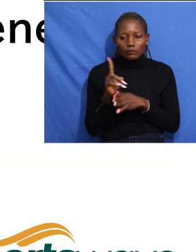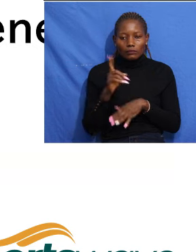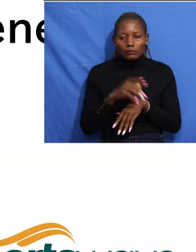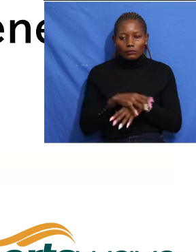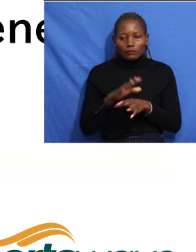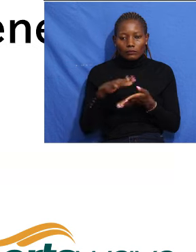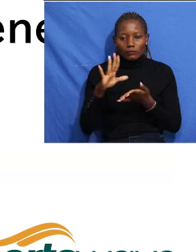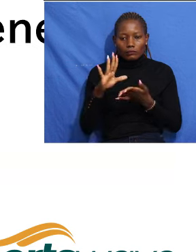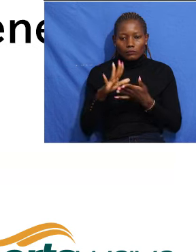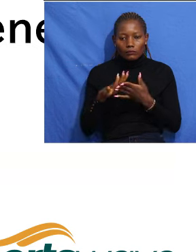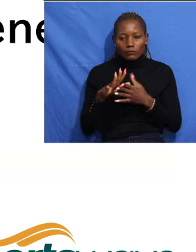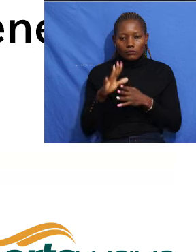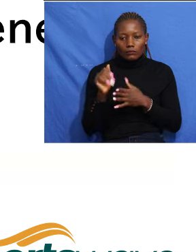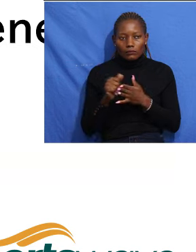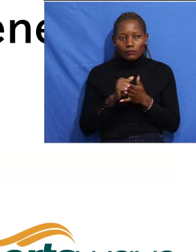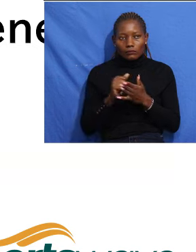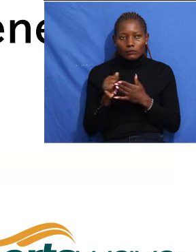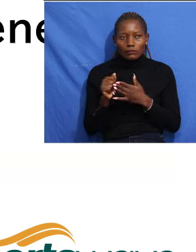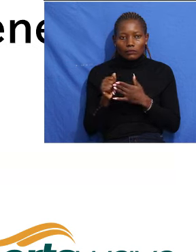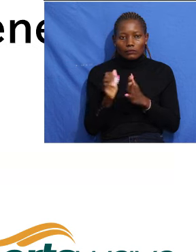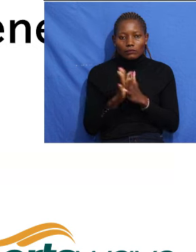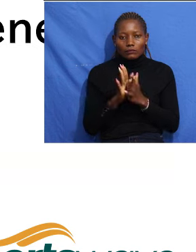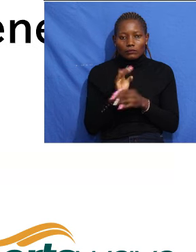muscle damage and soreness.